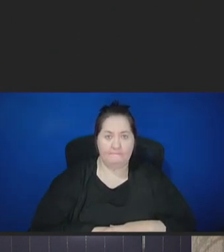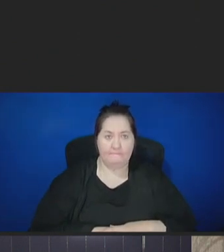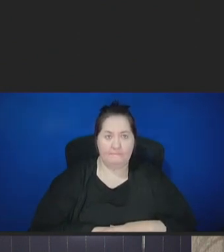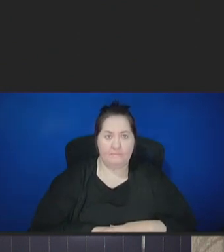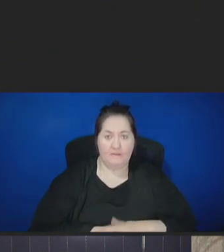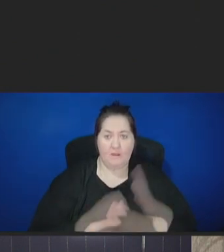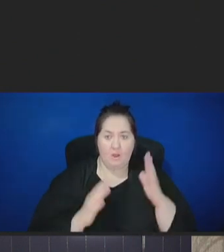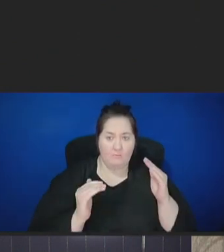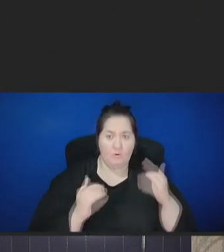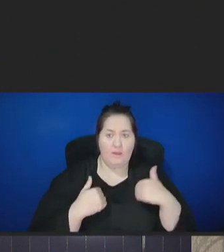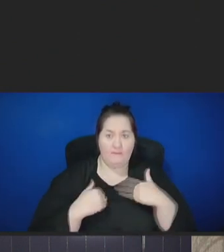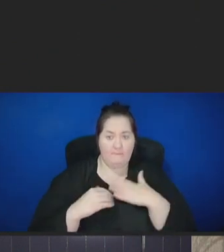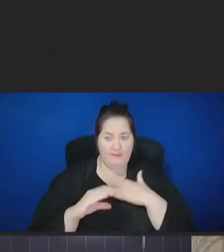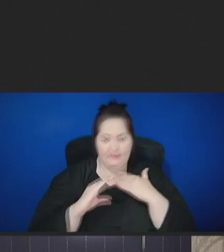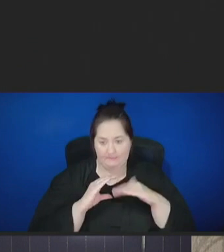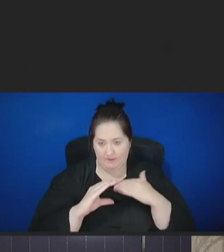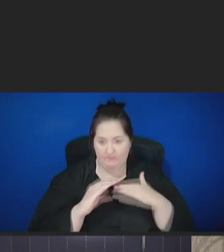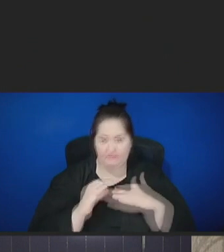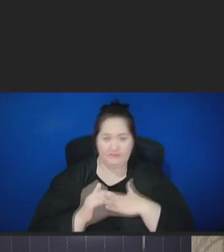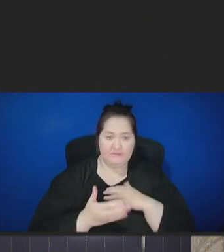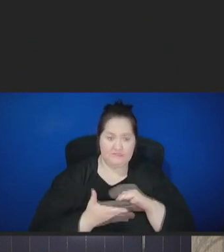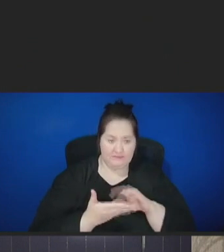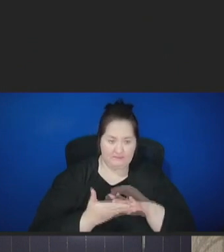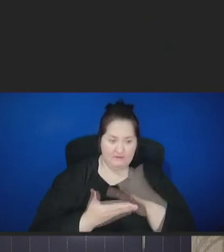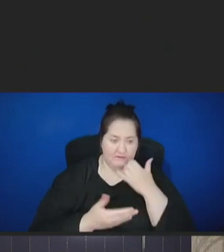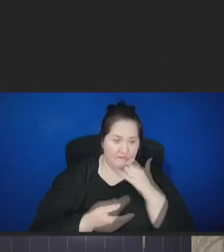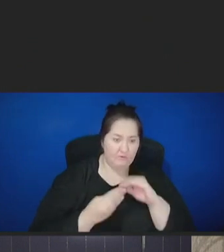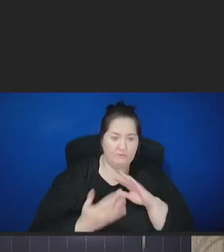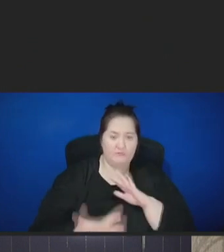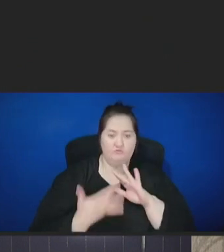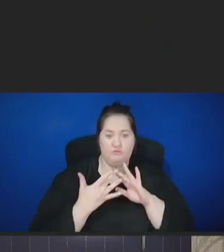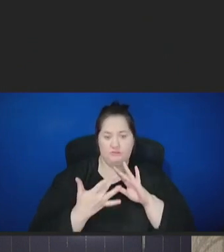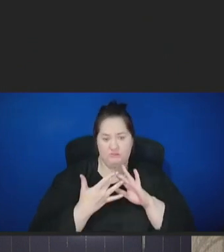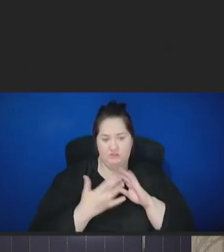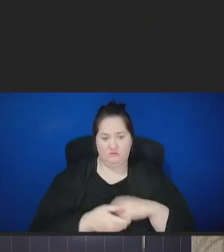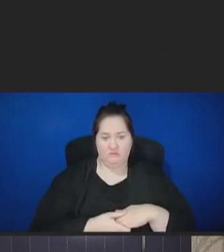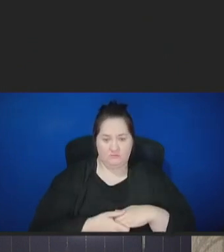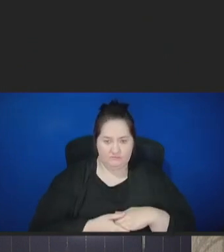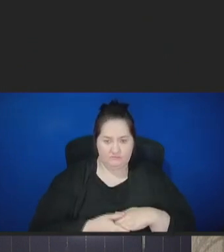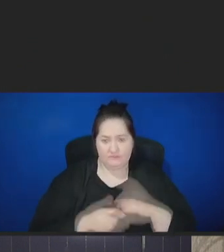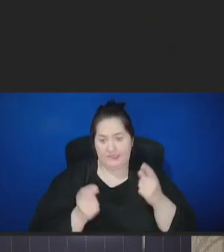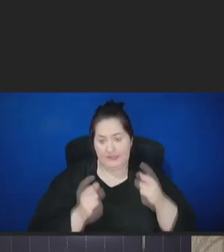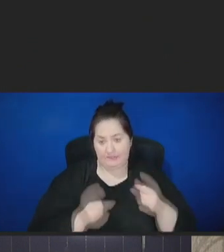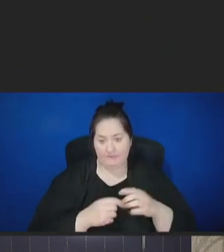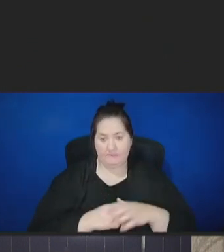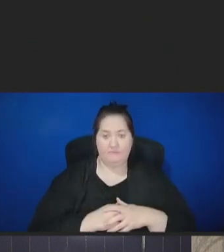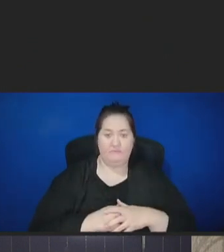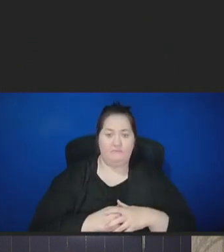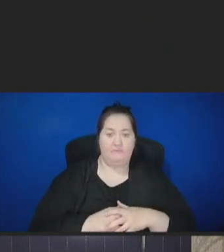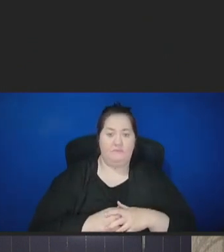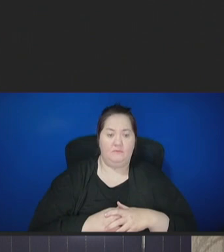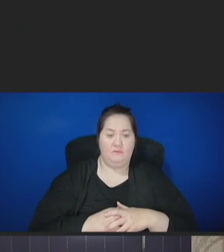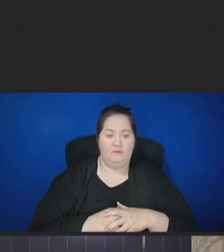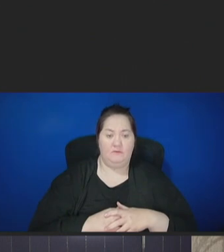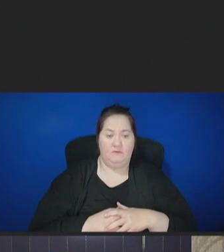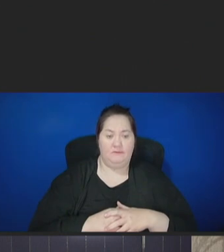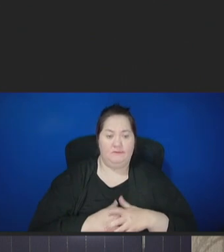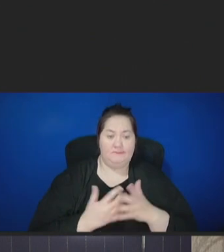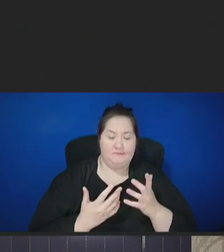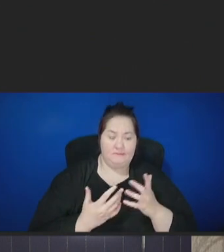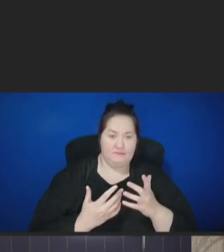I hope you guys have my email. Please take my number. Please reach out. But this happened, and